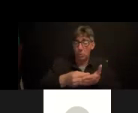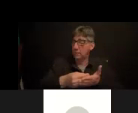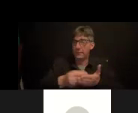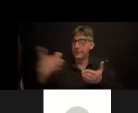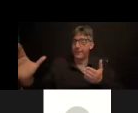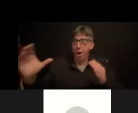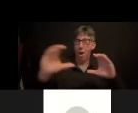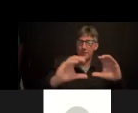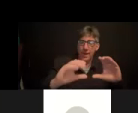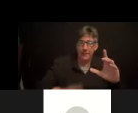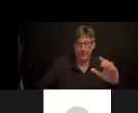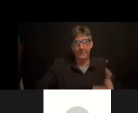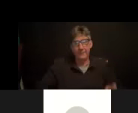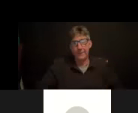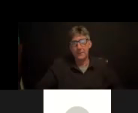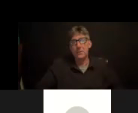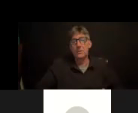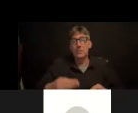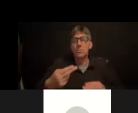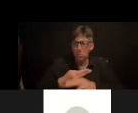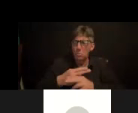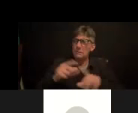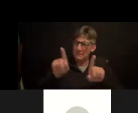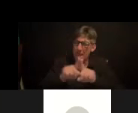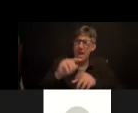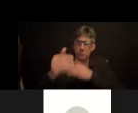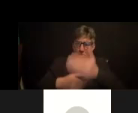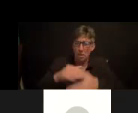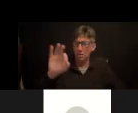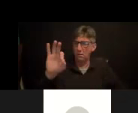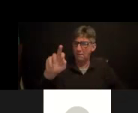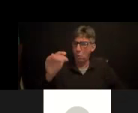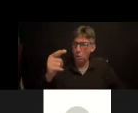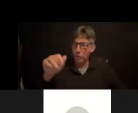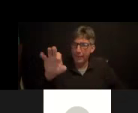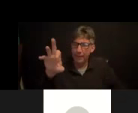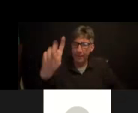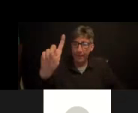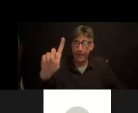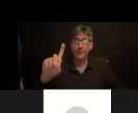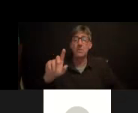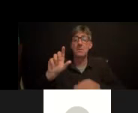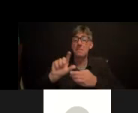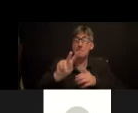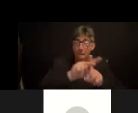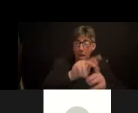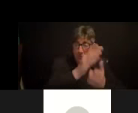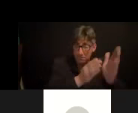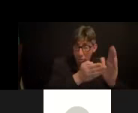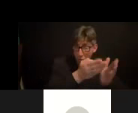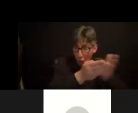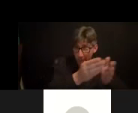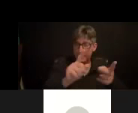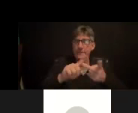apply, using the same process as Forging Ahead, to think about applying to both service, some capital, and non-service